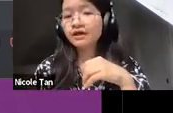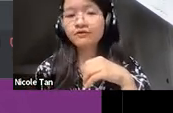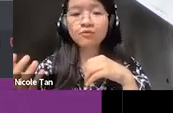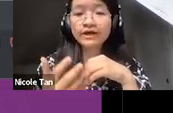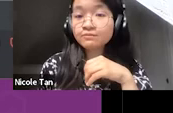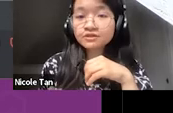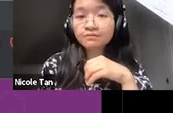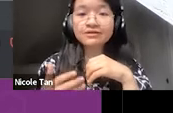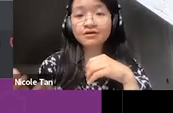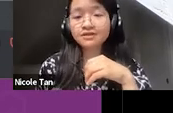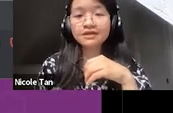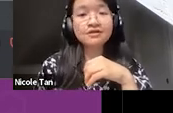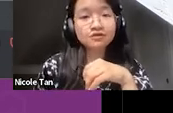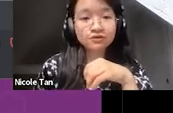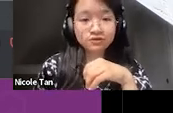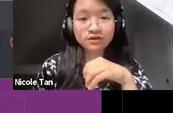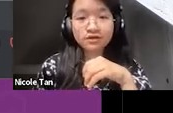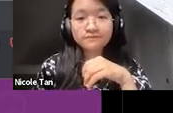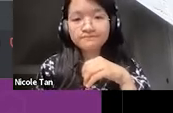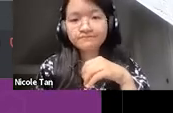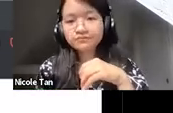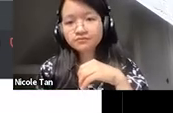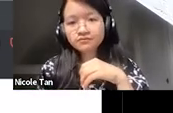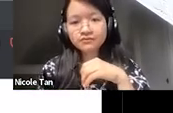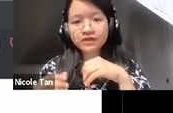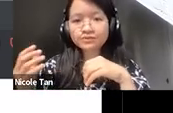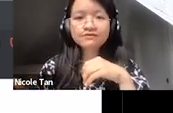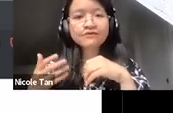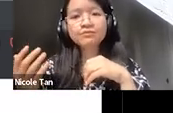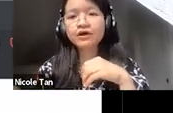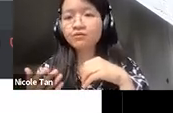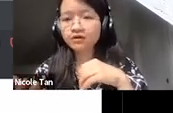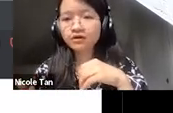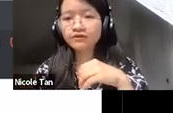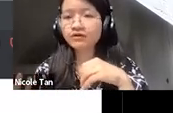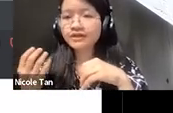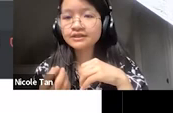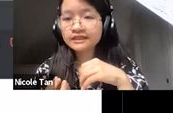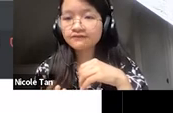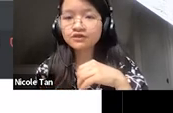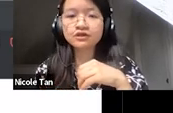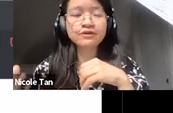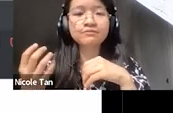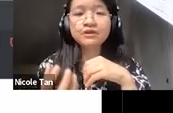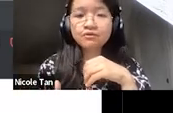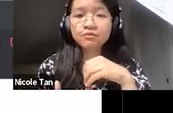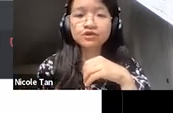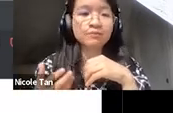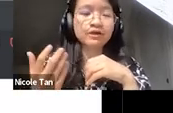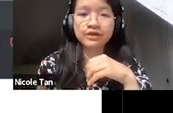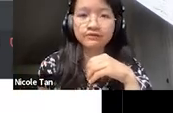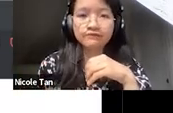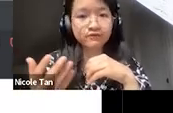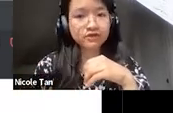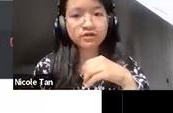shopping online for home items by conducting an initial user study. As we didn't find prior work on the alt text needs of visually impaired people while